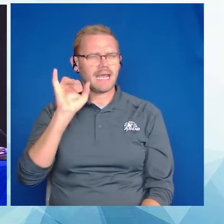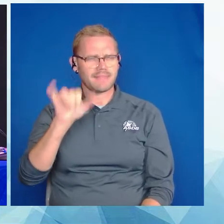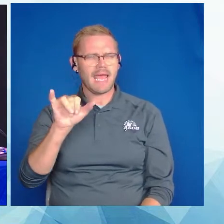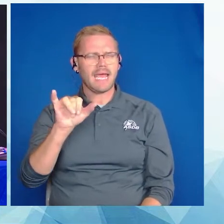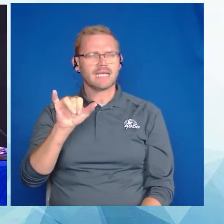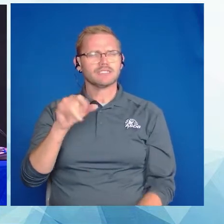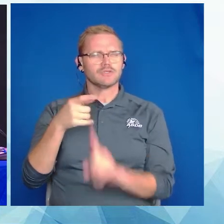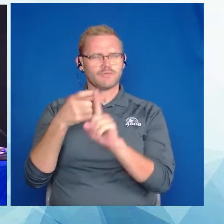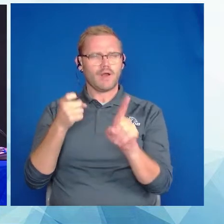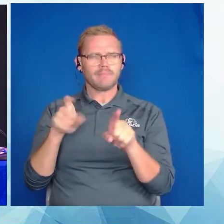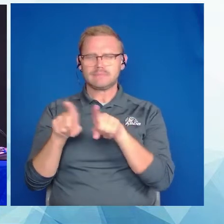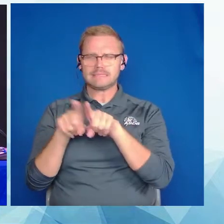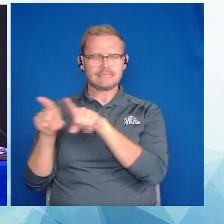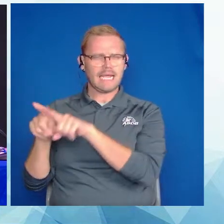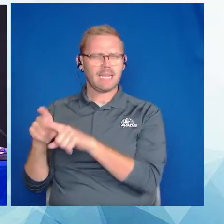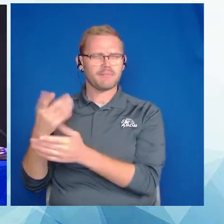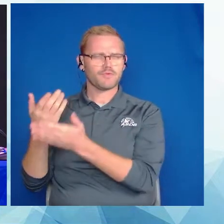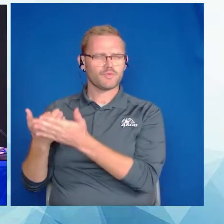we received?